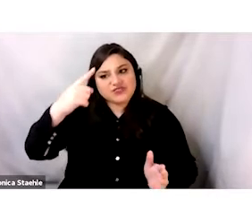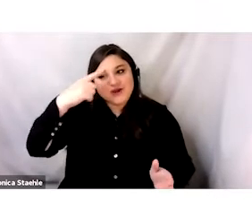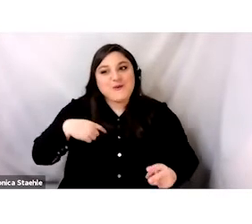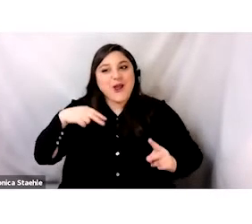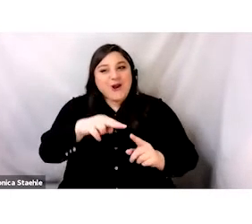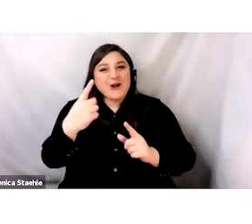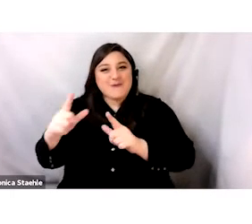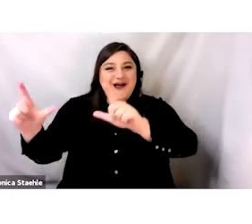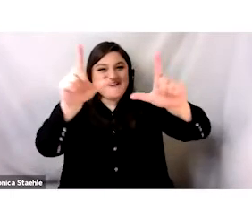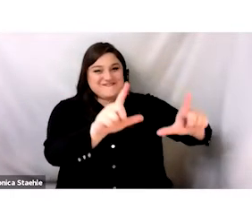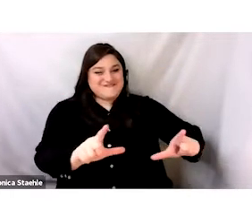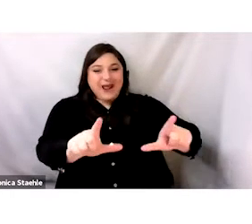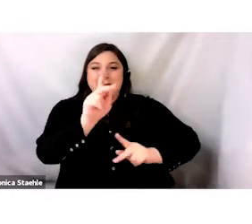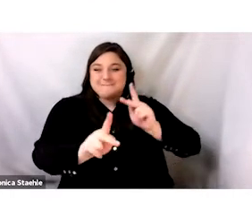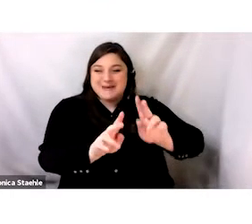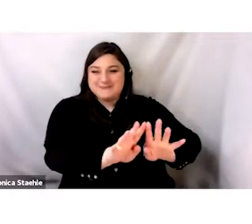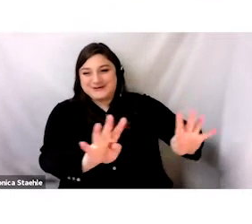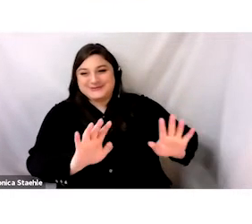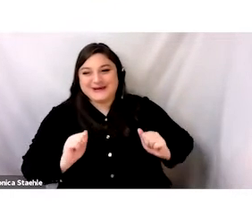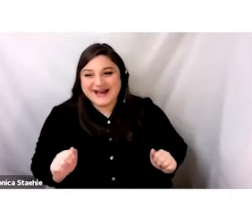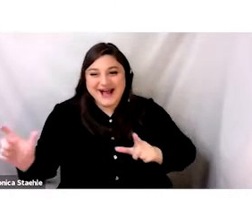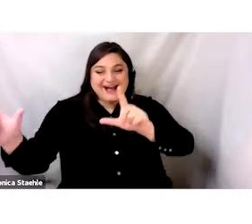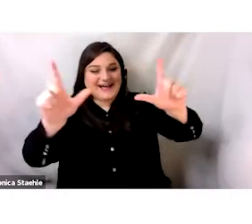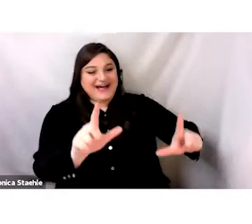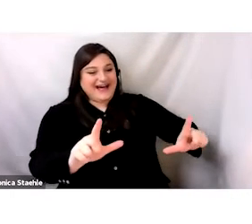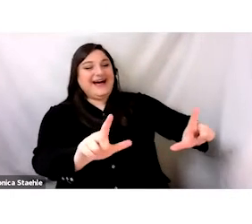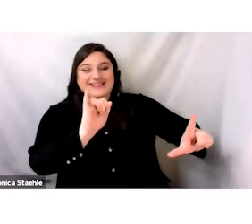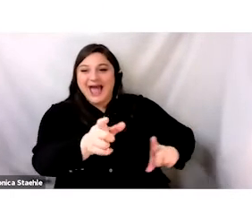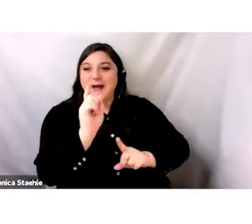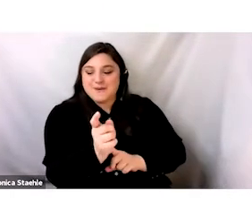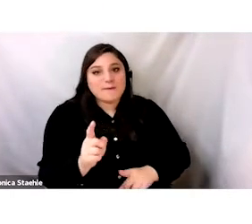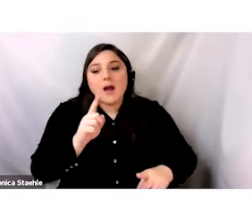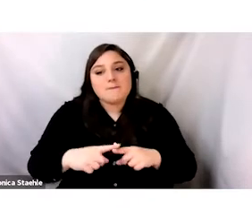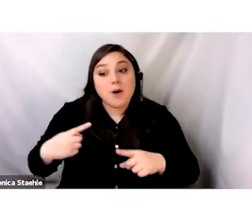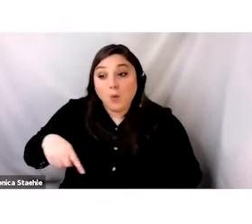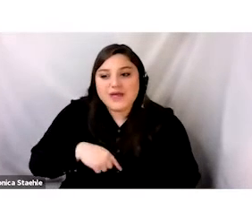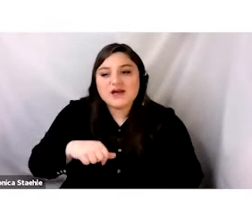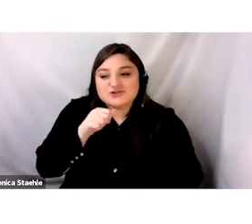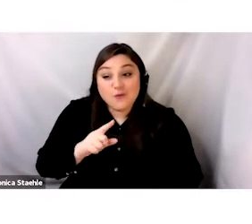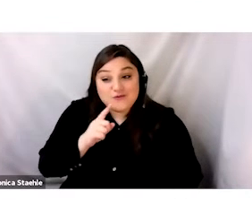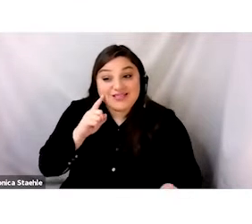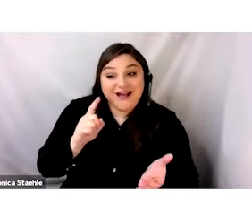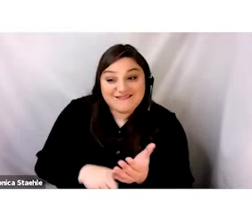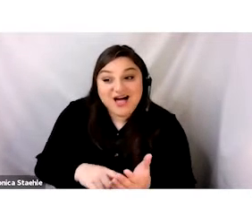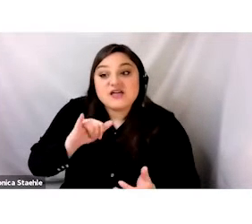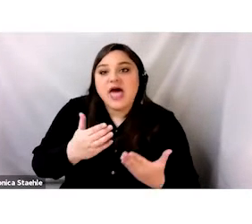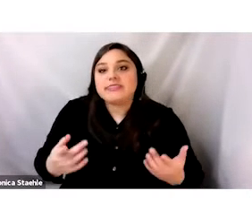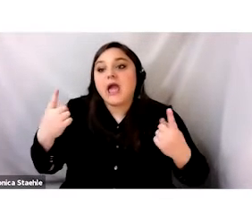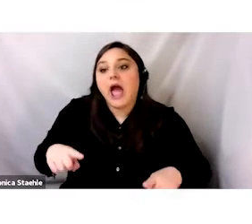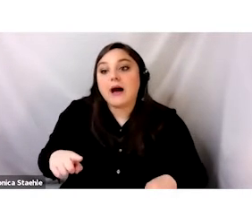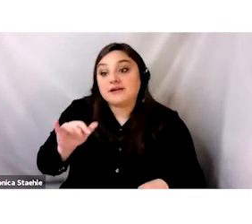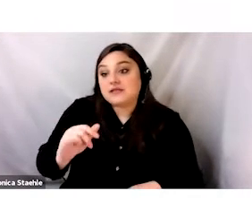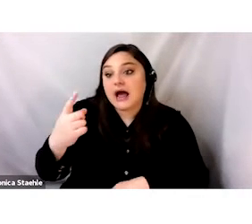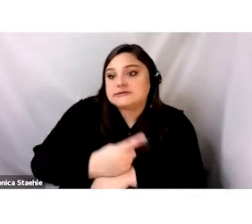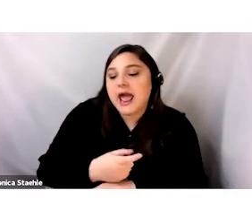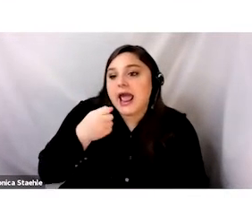that there are things that have happened that day, things that have happened 3 years ago that might be showing up with folks in that space.